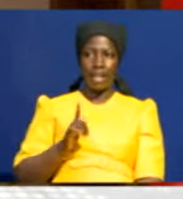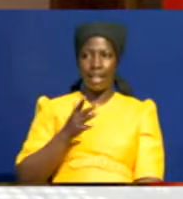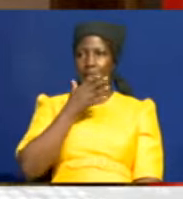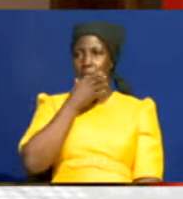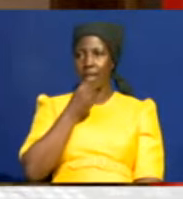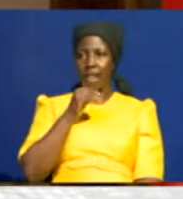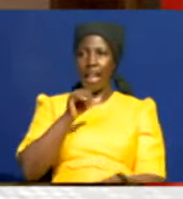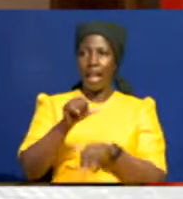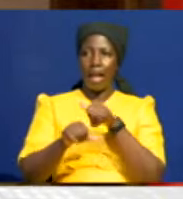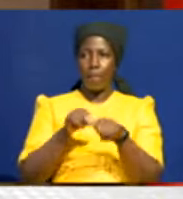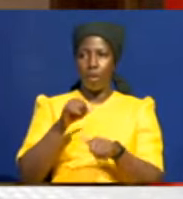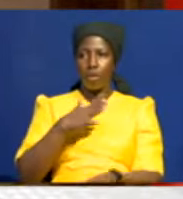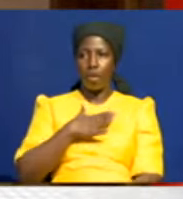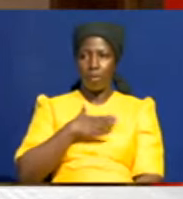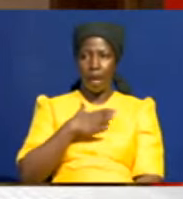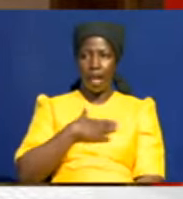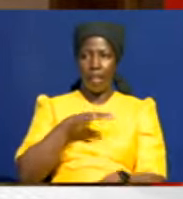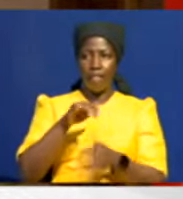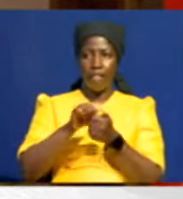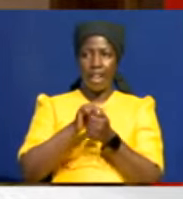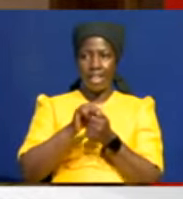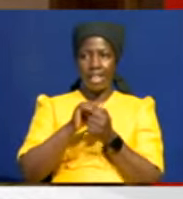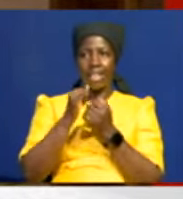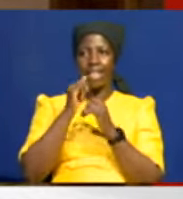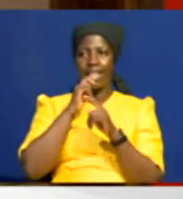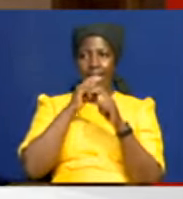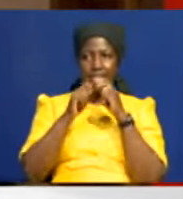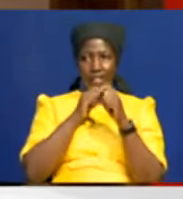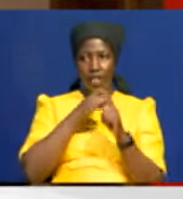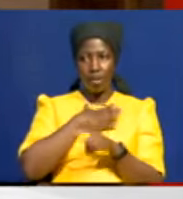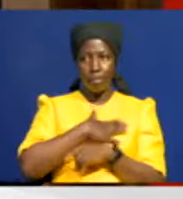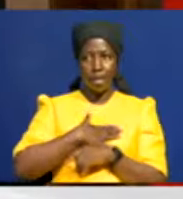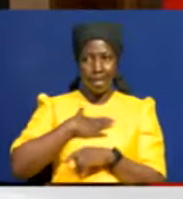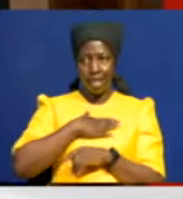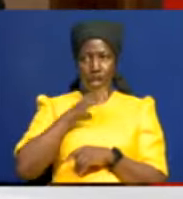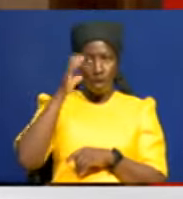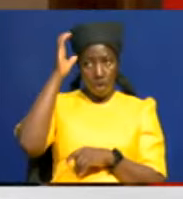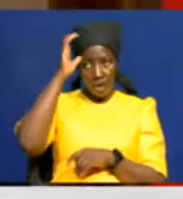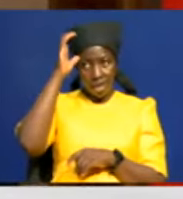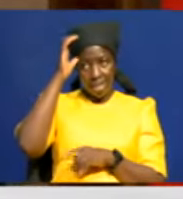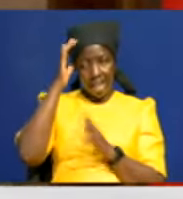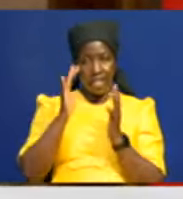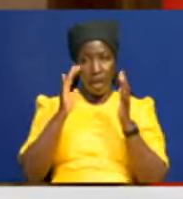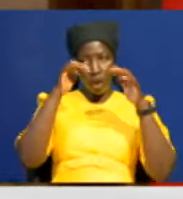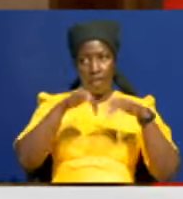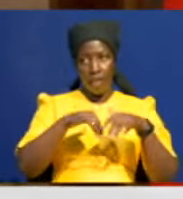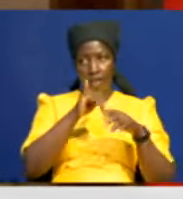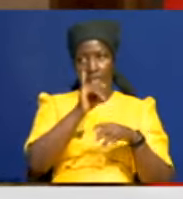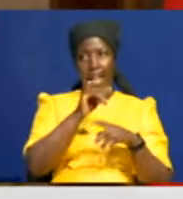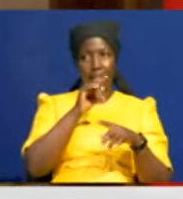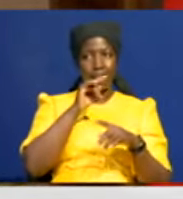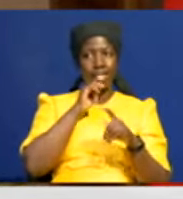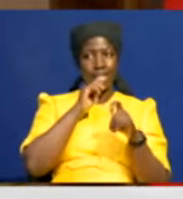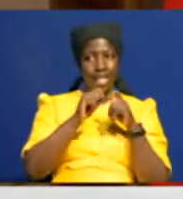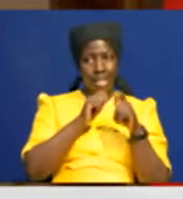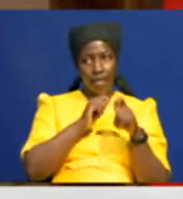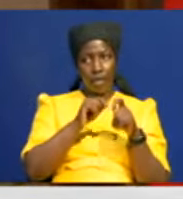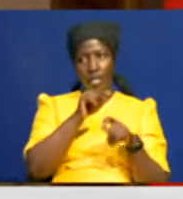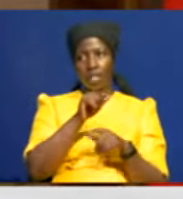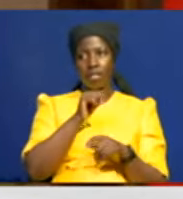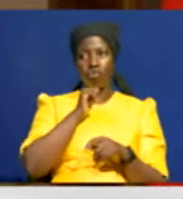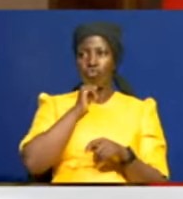my Friday interview, please consider the convention of that interview. It was